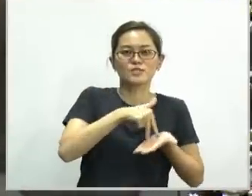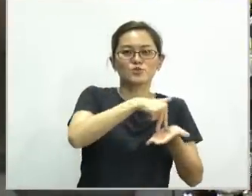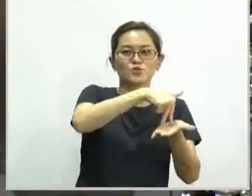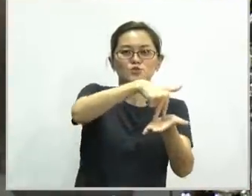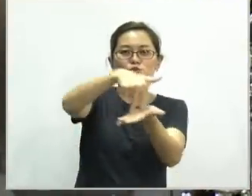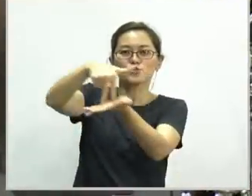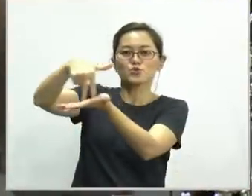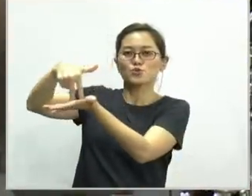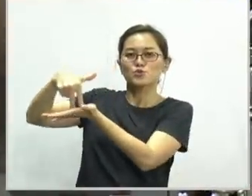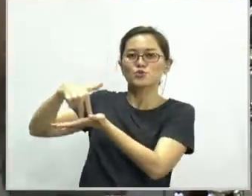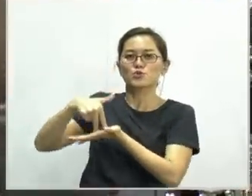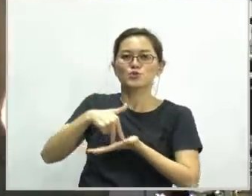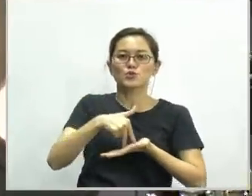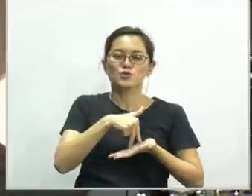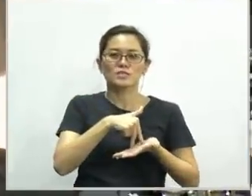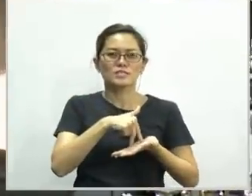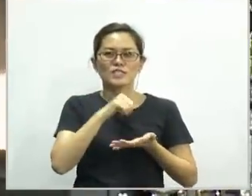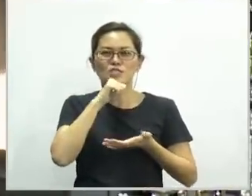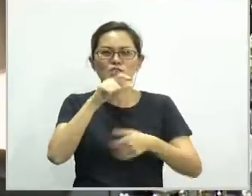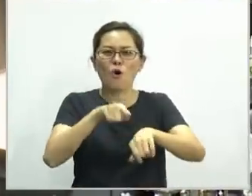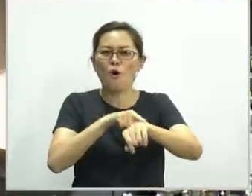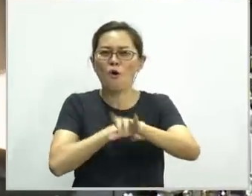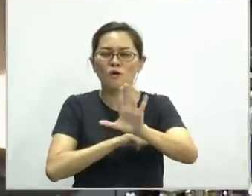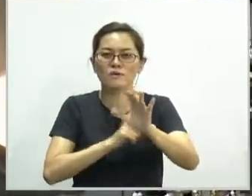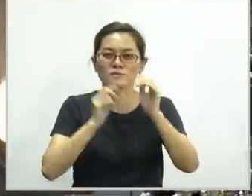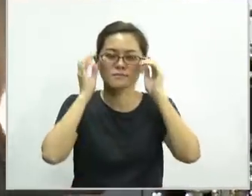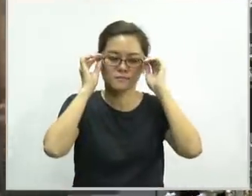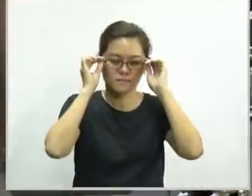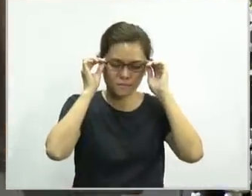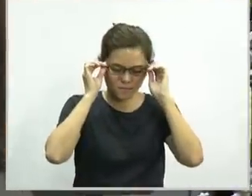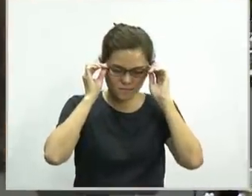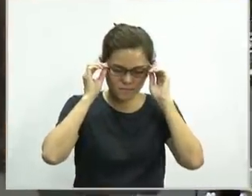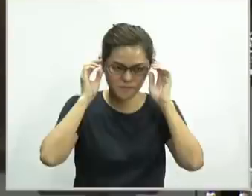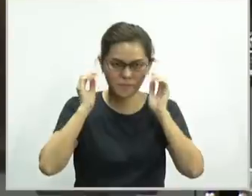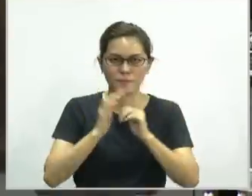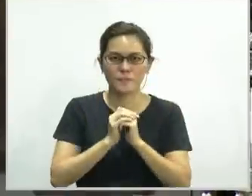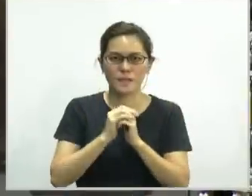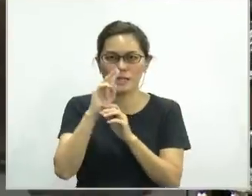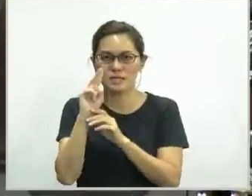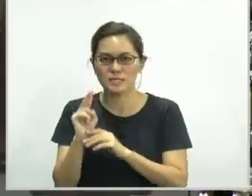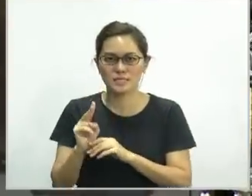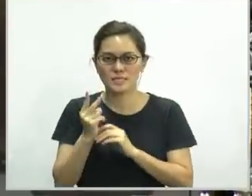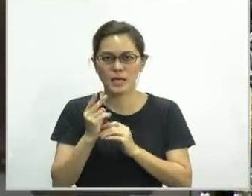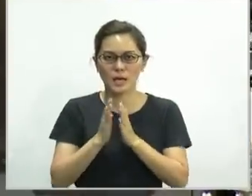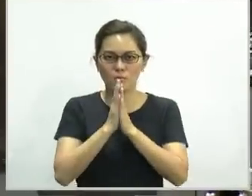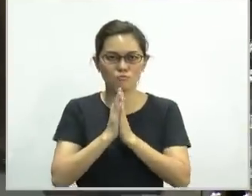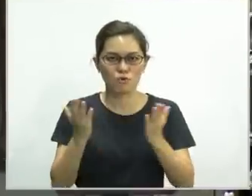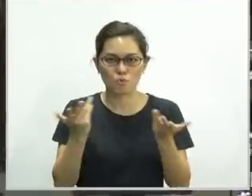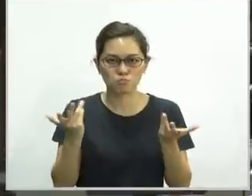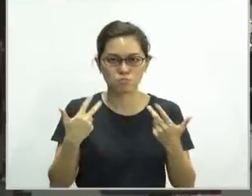stadium. It won't take too long. The second prayer is about healing.